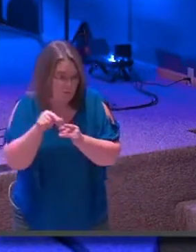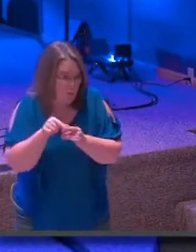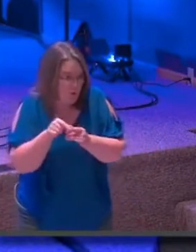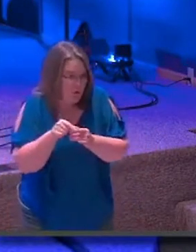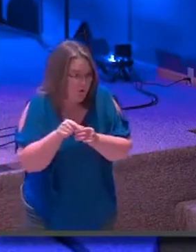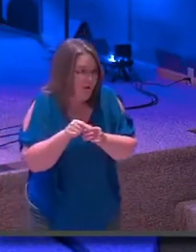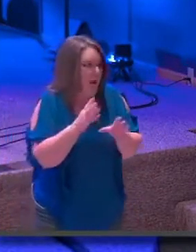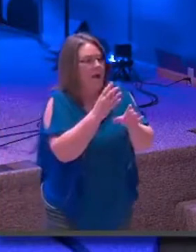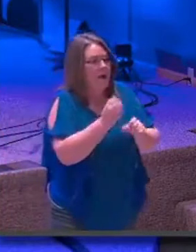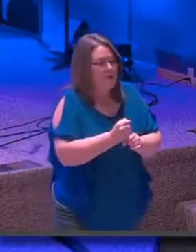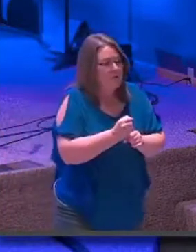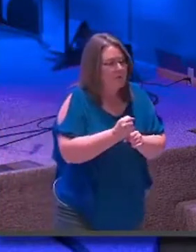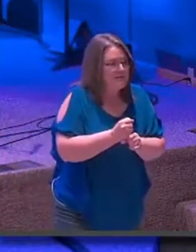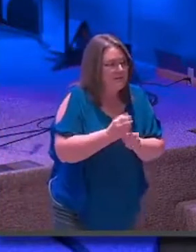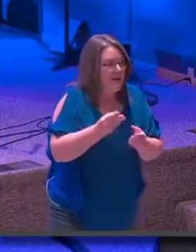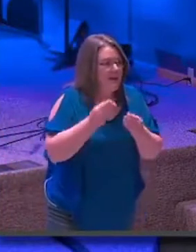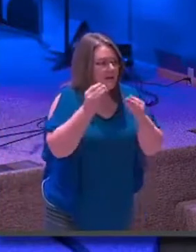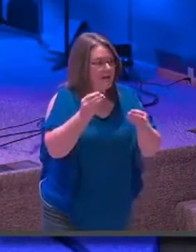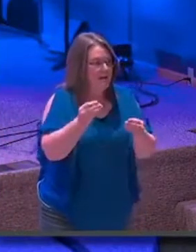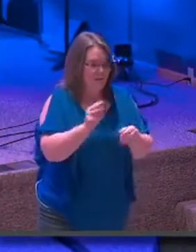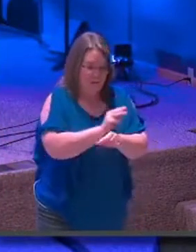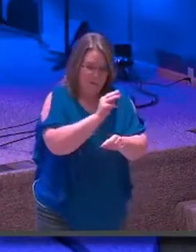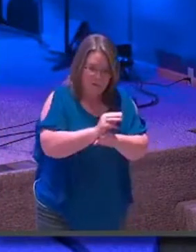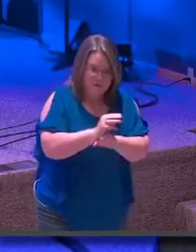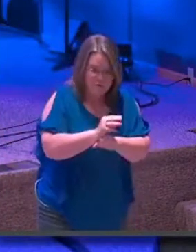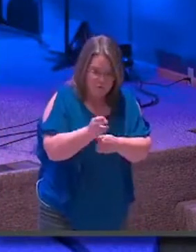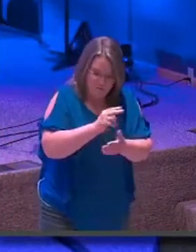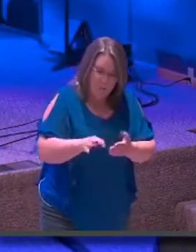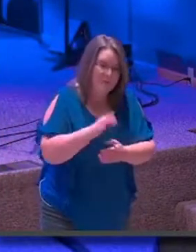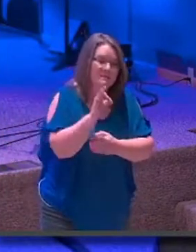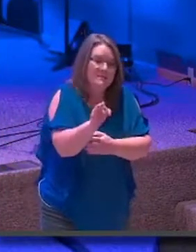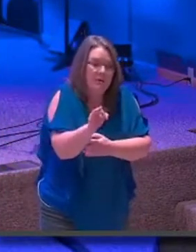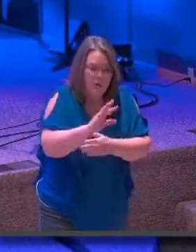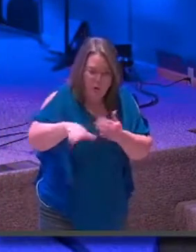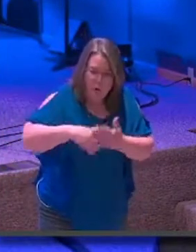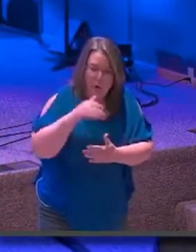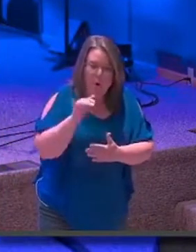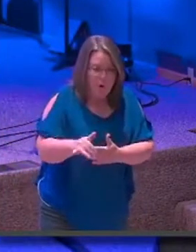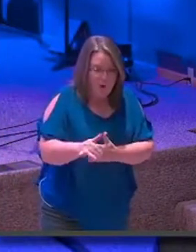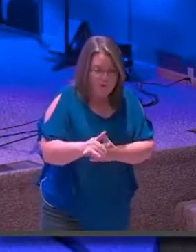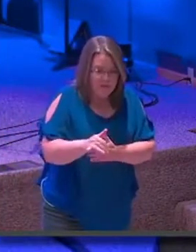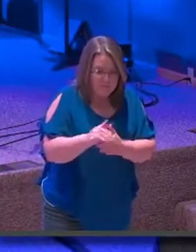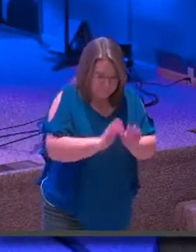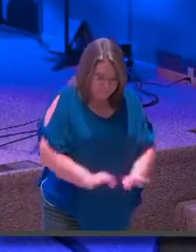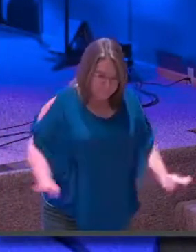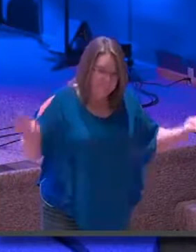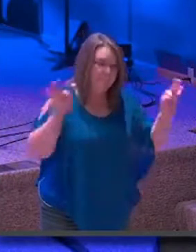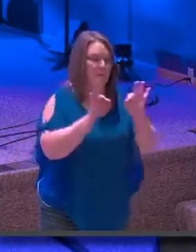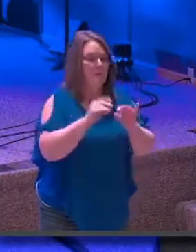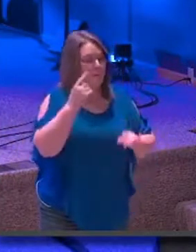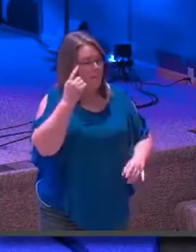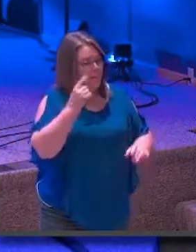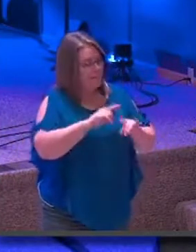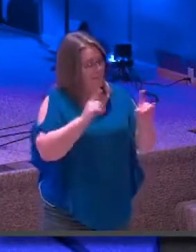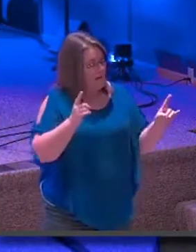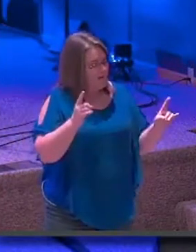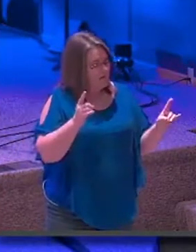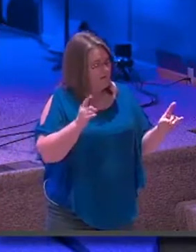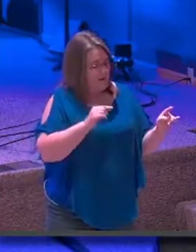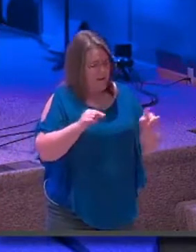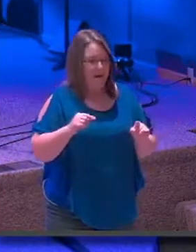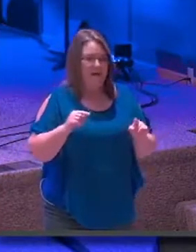receive and give the ministry of the Holy Spirit, all of that is essential. But if we're in the, as we come to the